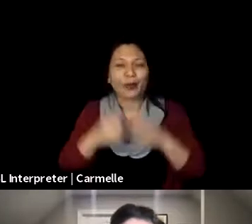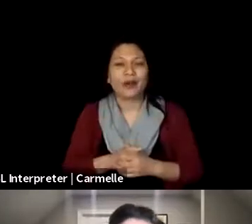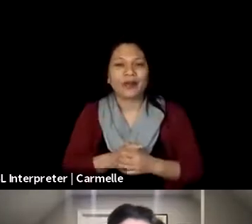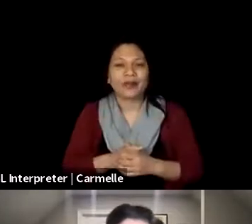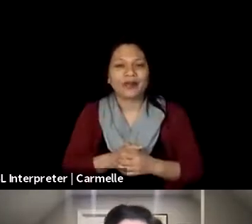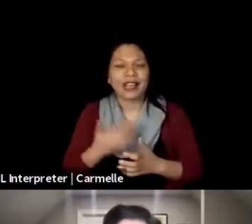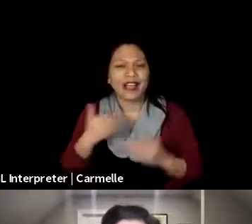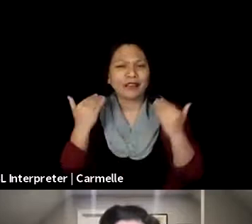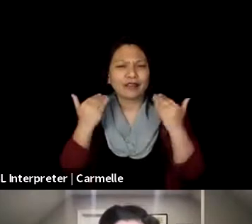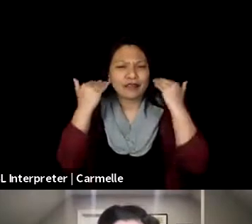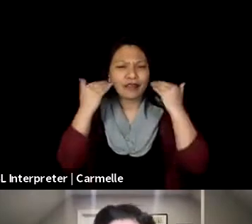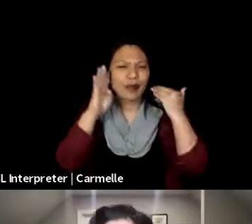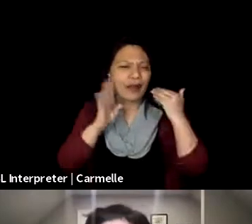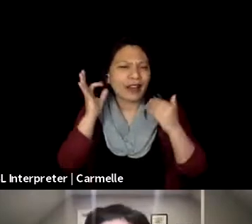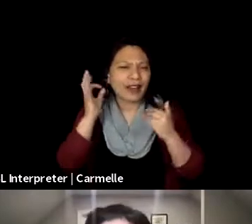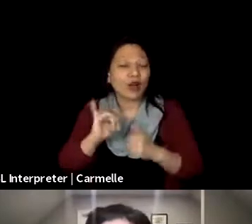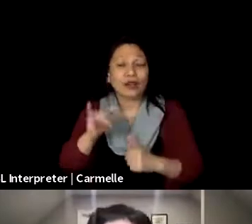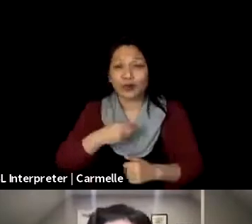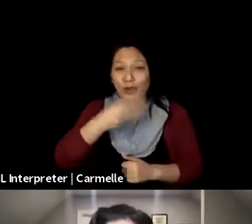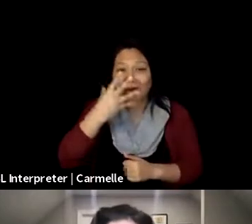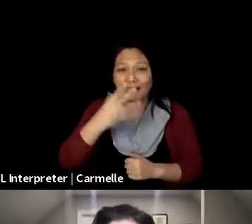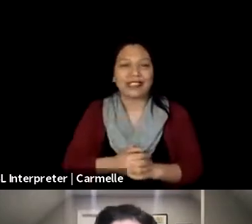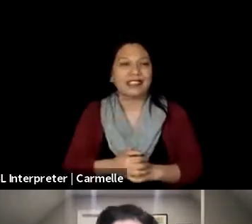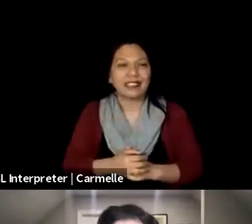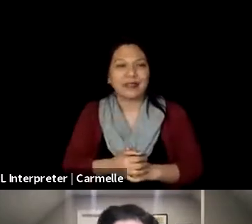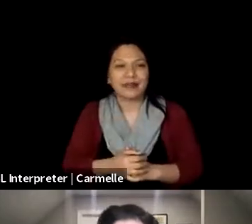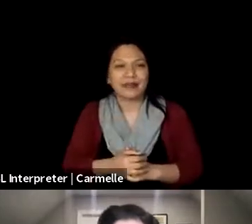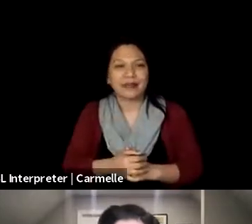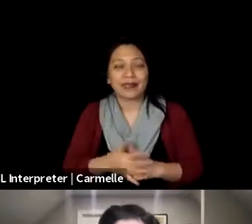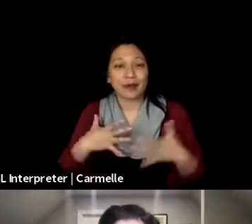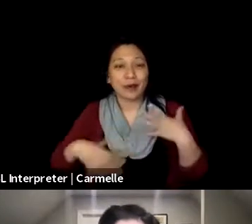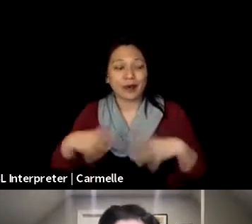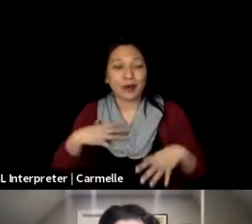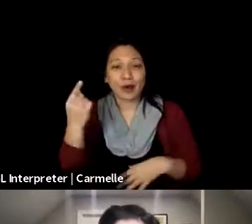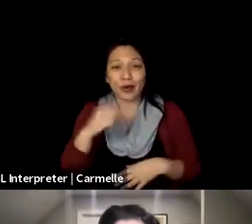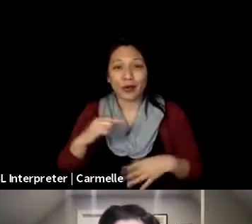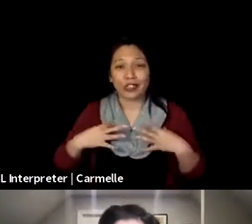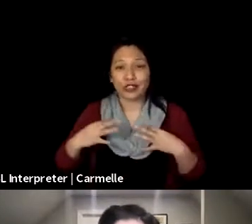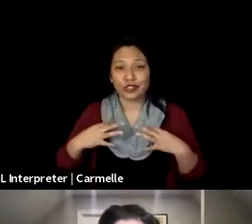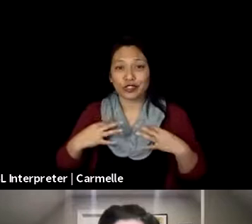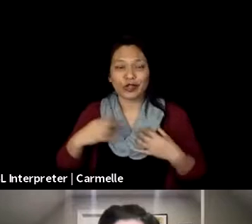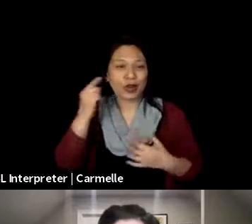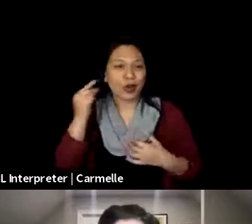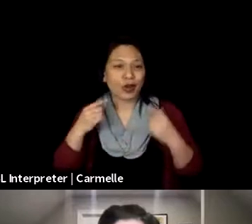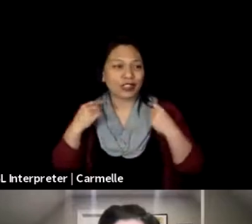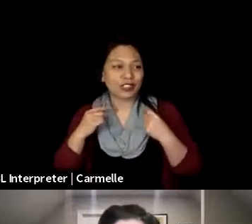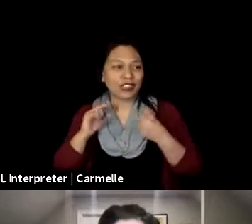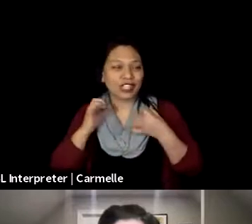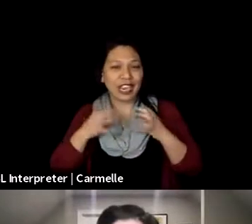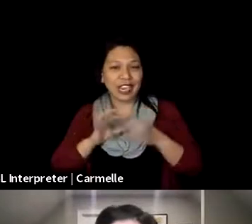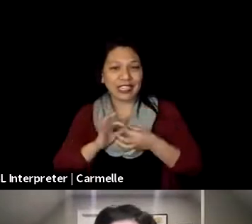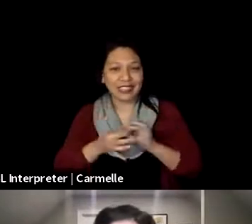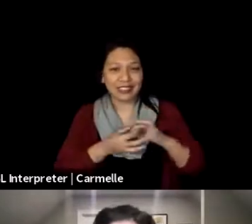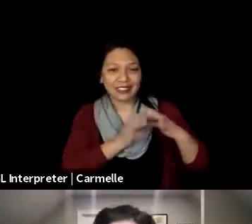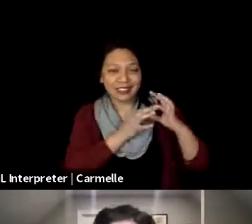I have short brown hair. I'm also white. I'm wearing a green shirt with a golden chain in the back. It's